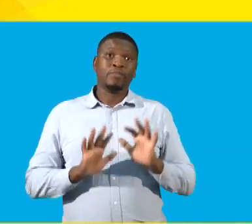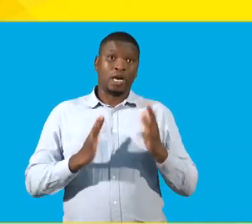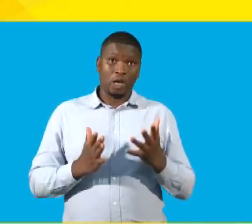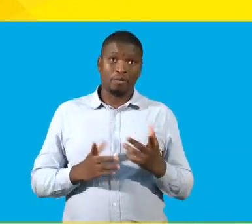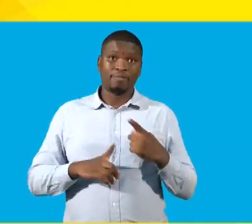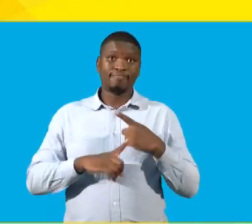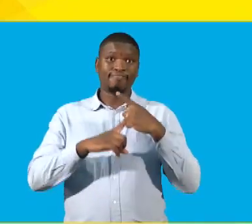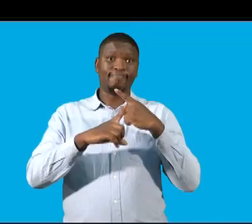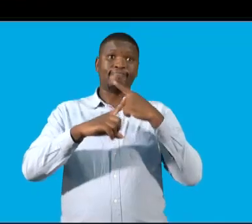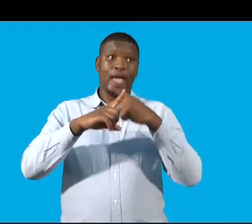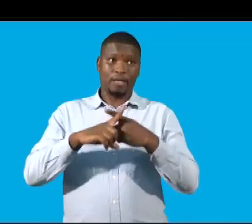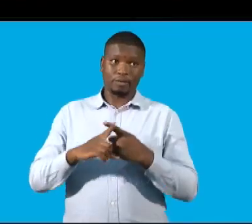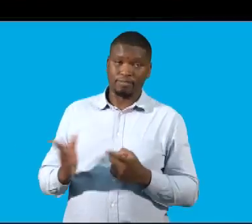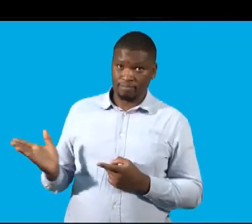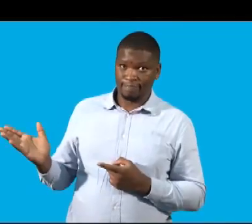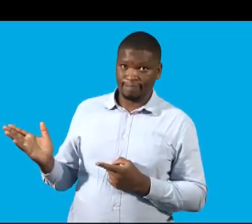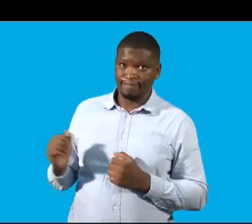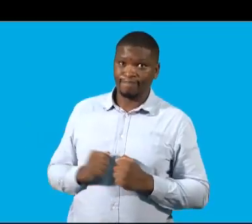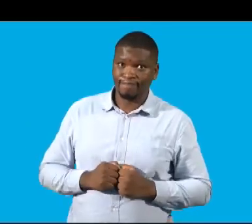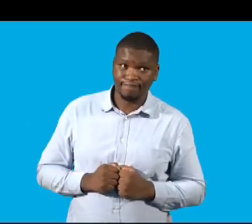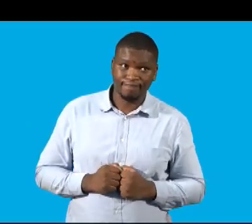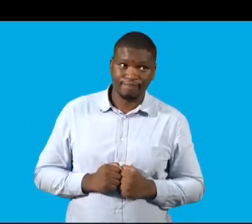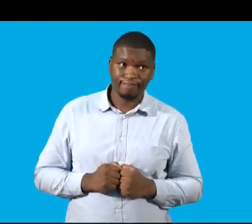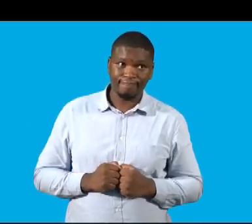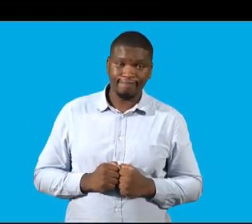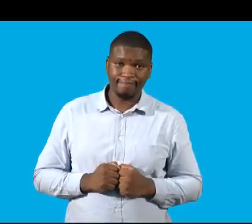X and open bracket 1 minus,